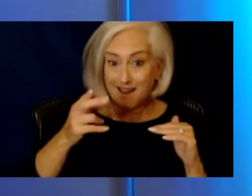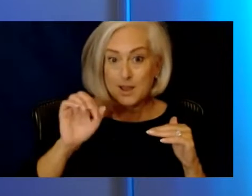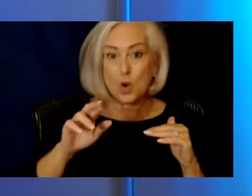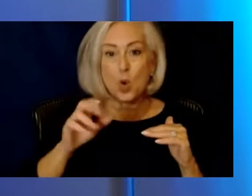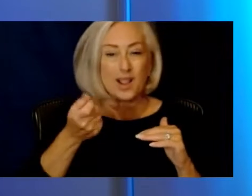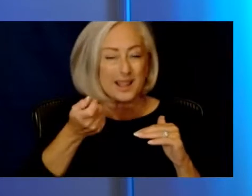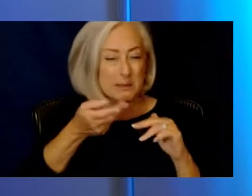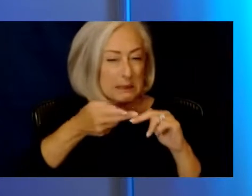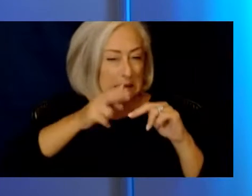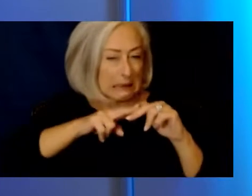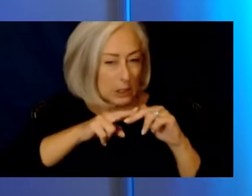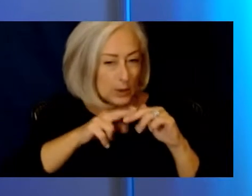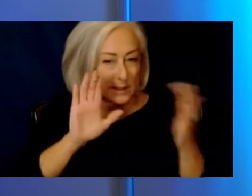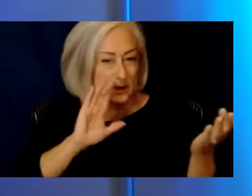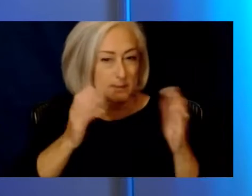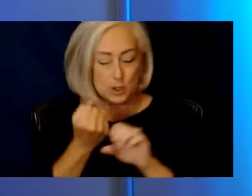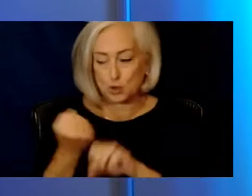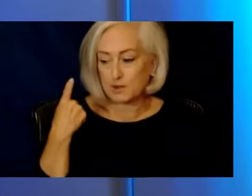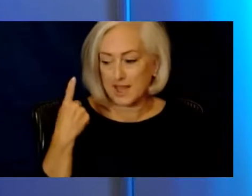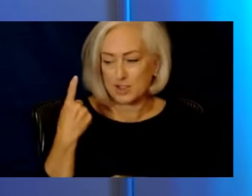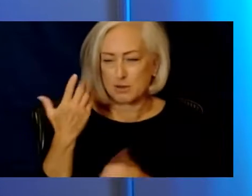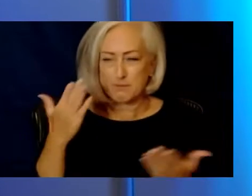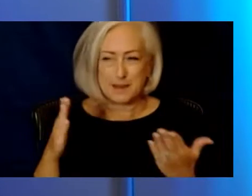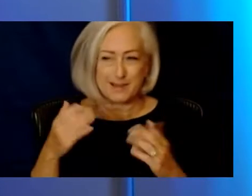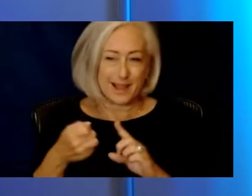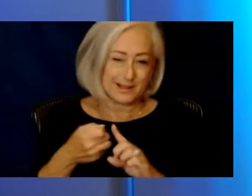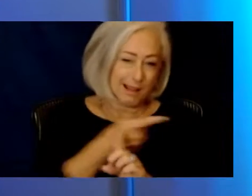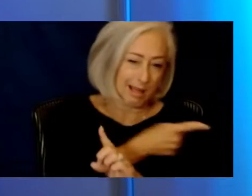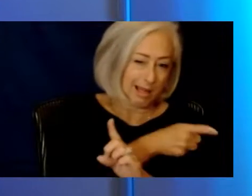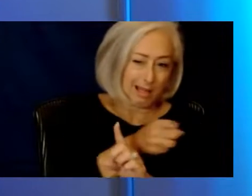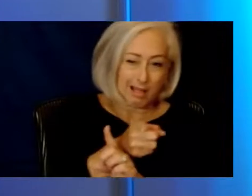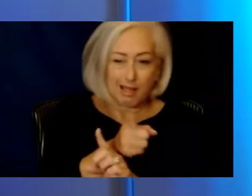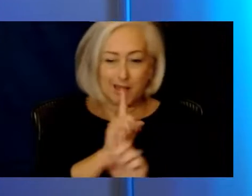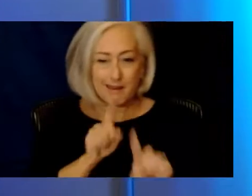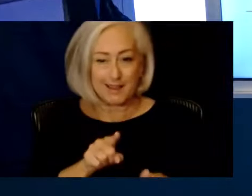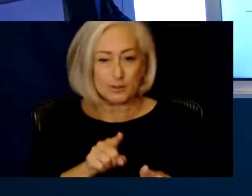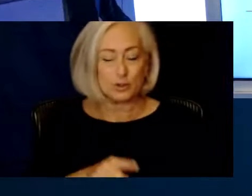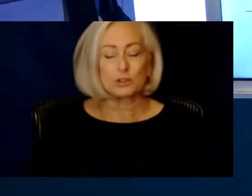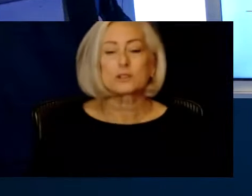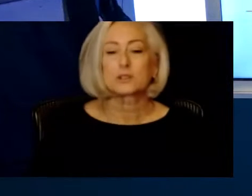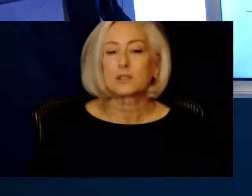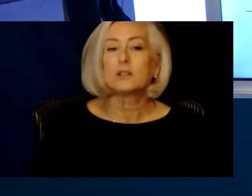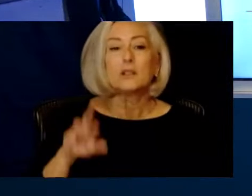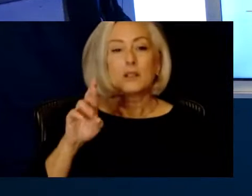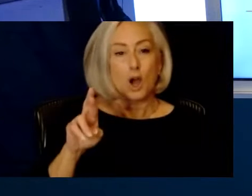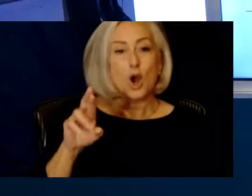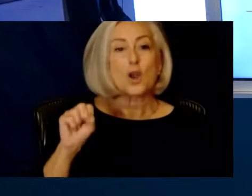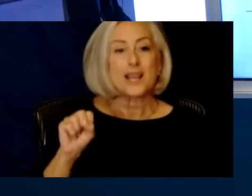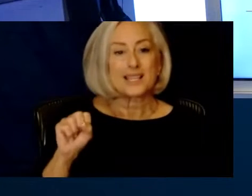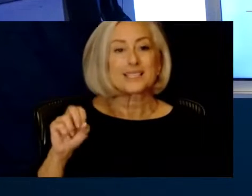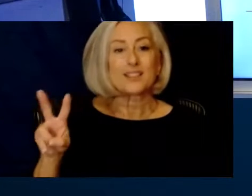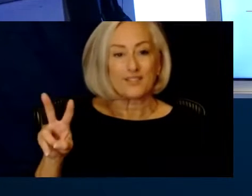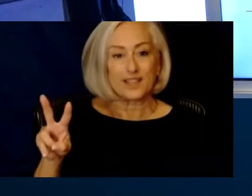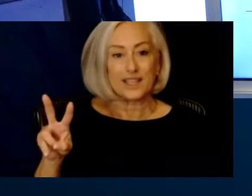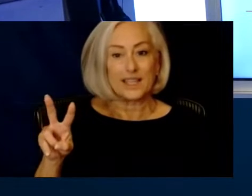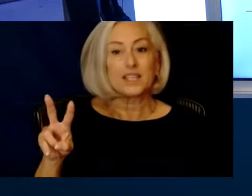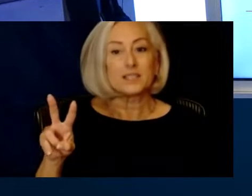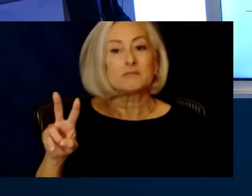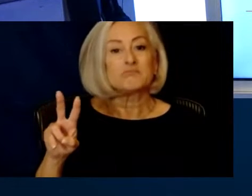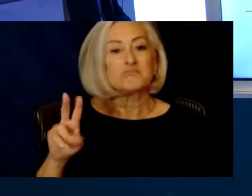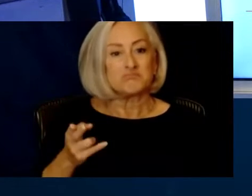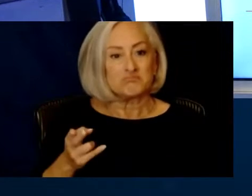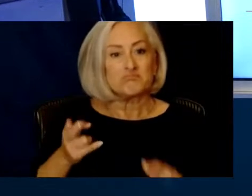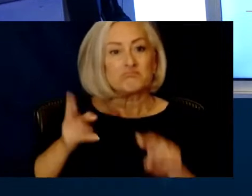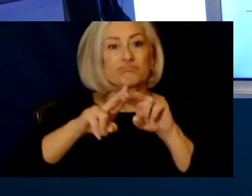may give sort of an indirect Yeah. reflection. Here's on what that. we know too. Remember, RSV had that spike, and Dr. Lewis and I were talking before he had to run out of the